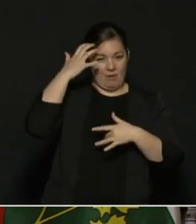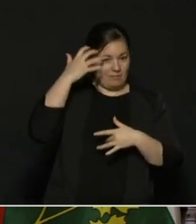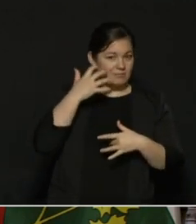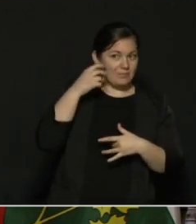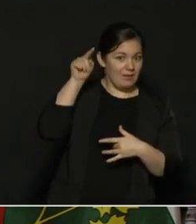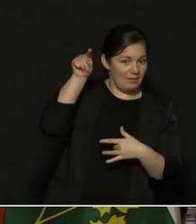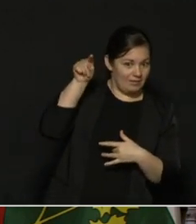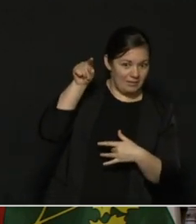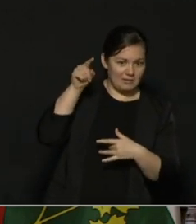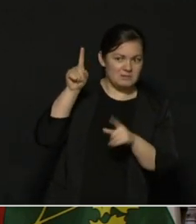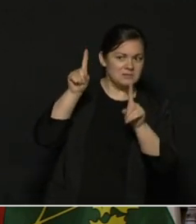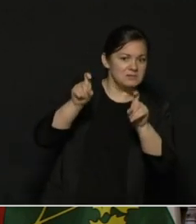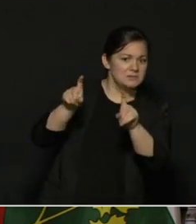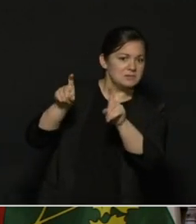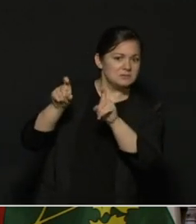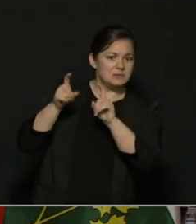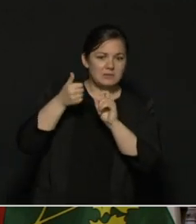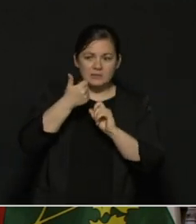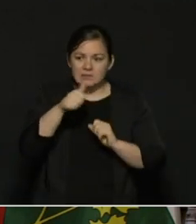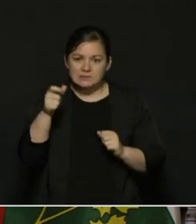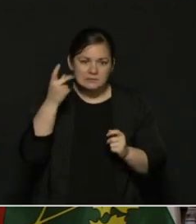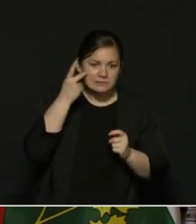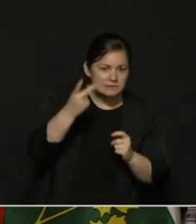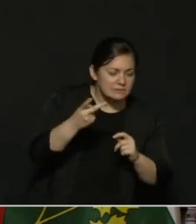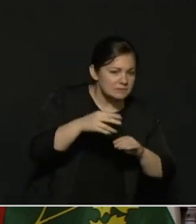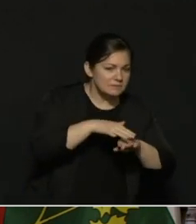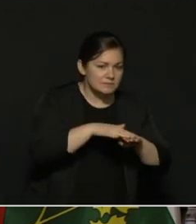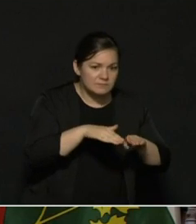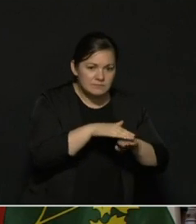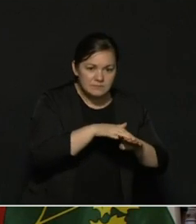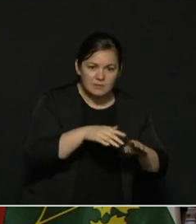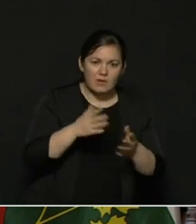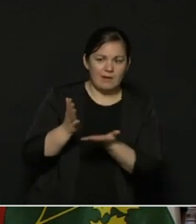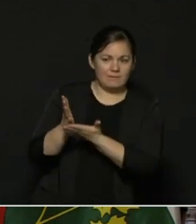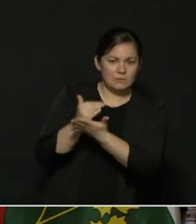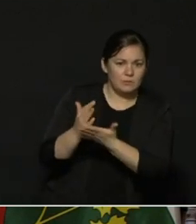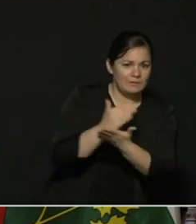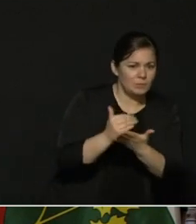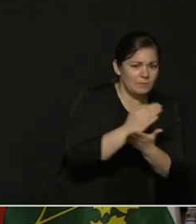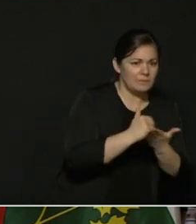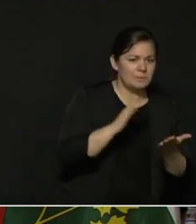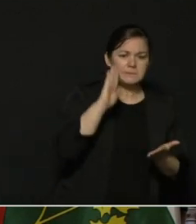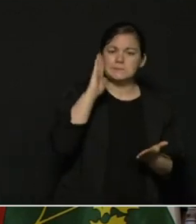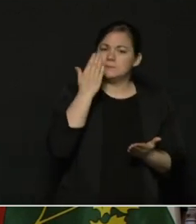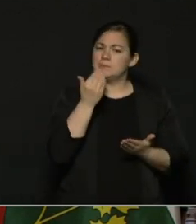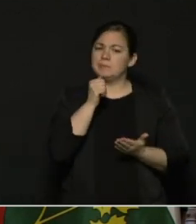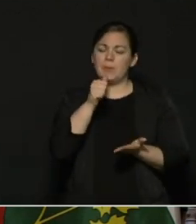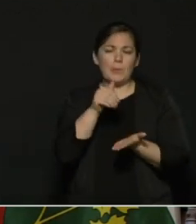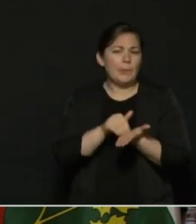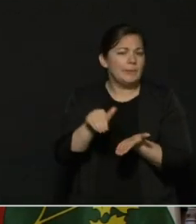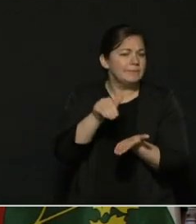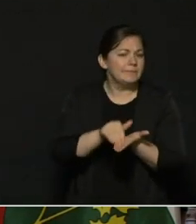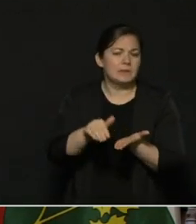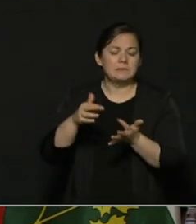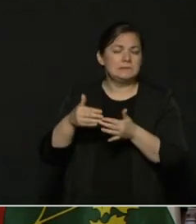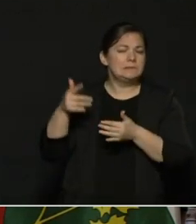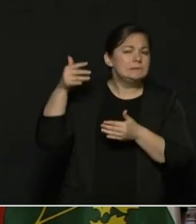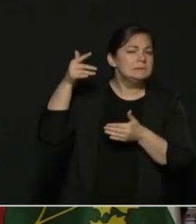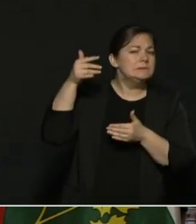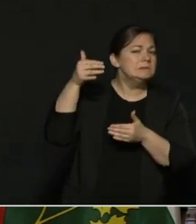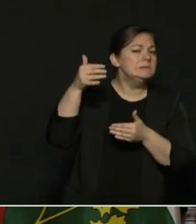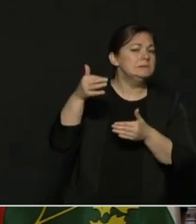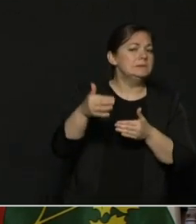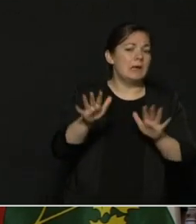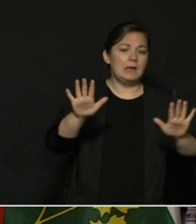So they're reviewing the matter and want to be aware of it. Our information so far, it is a rare, infrequent event. Nevertheless, it